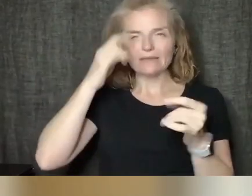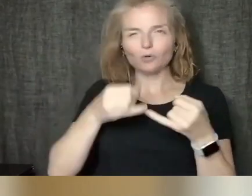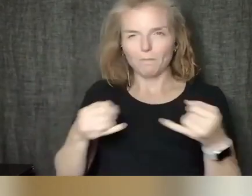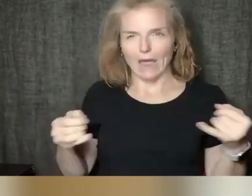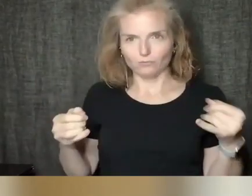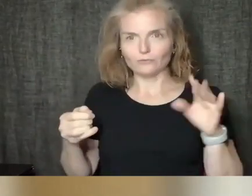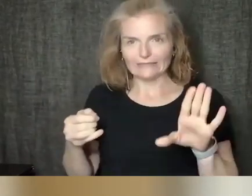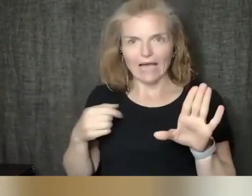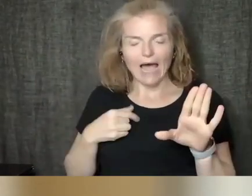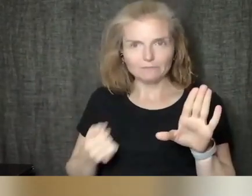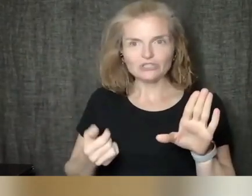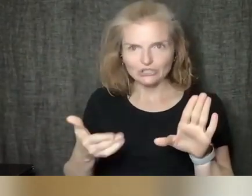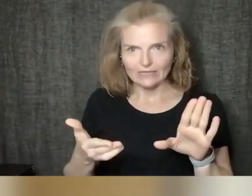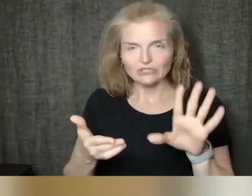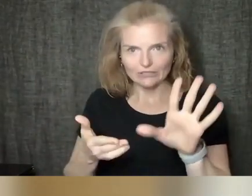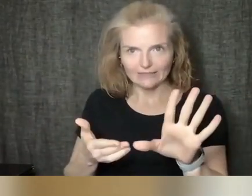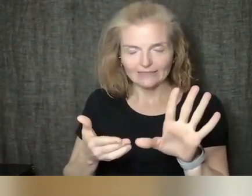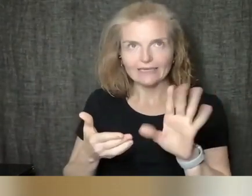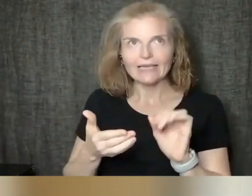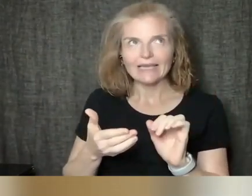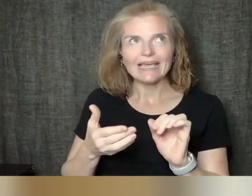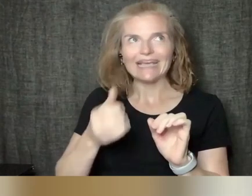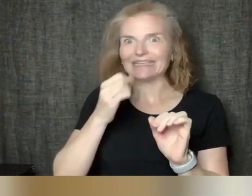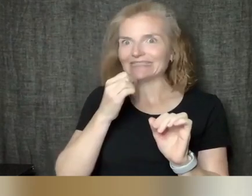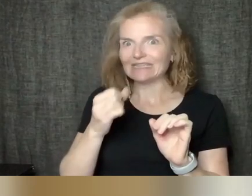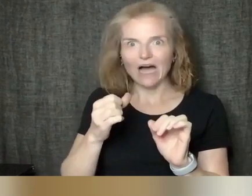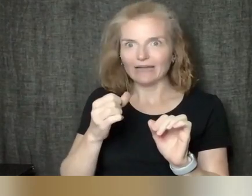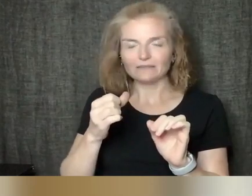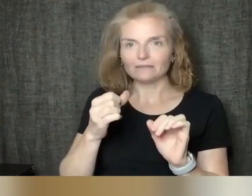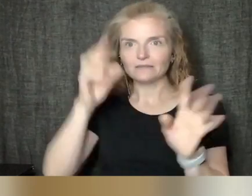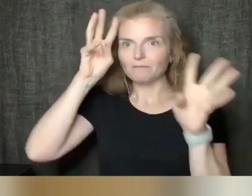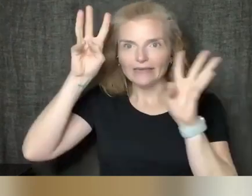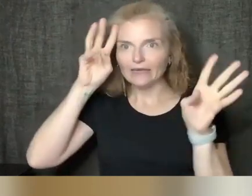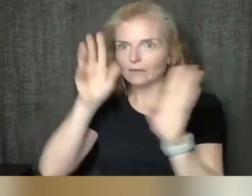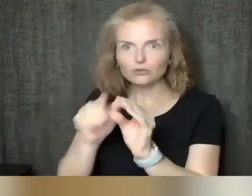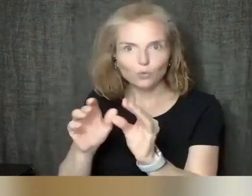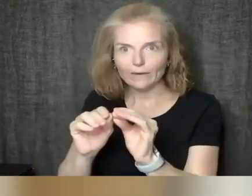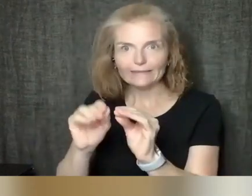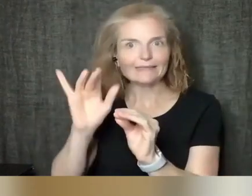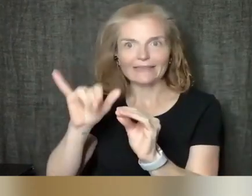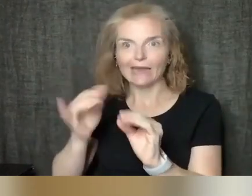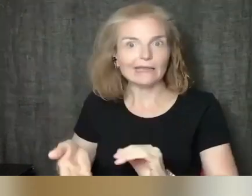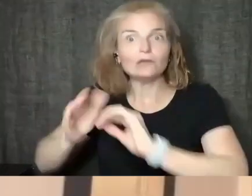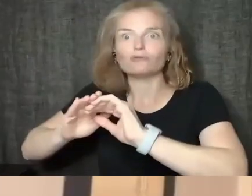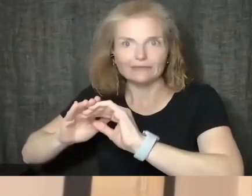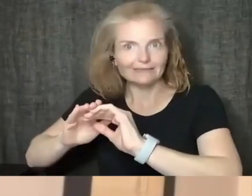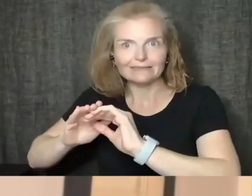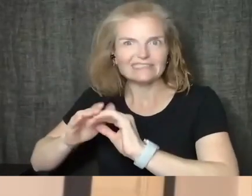around the proliferating of stories that reinforce anger or hate. Yeah. Thank you. Thank